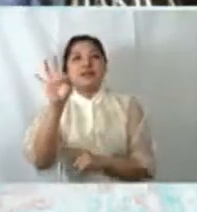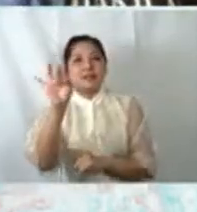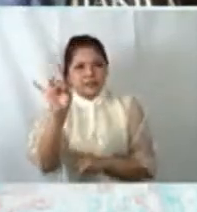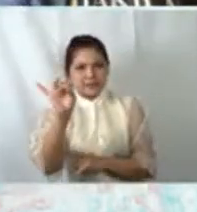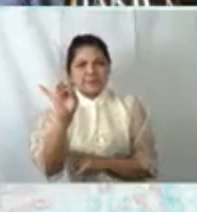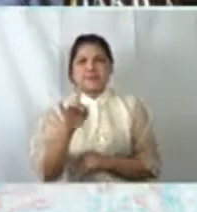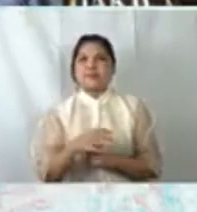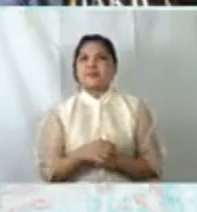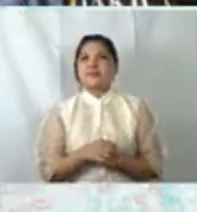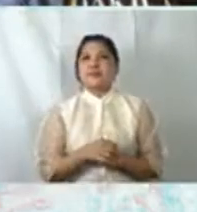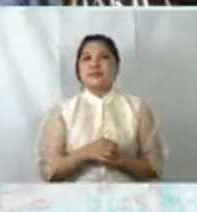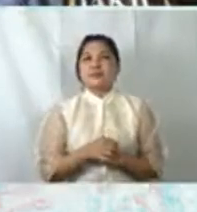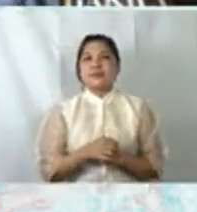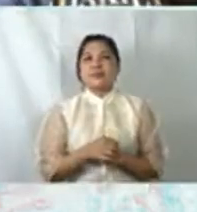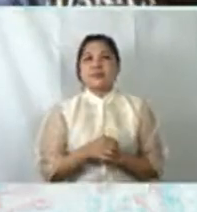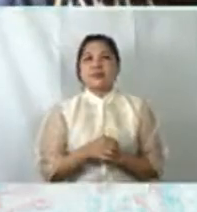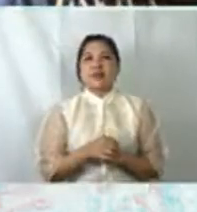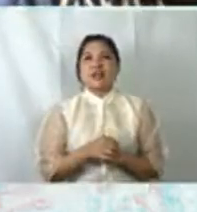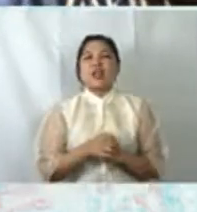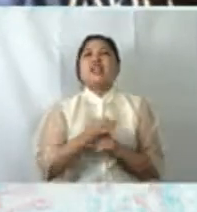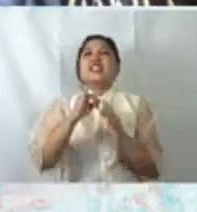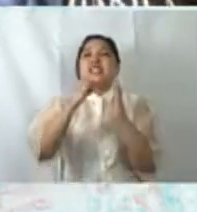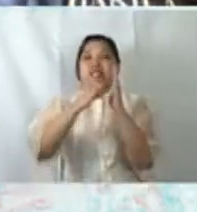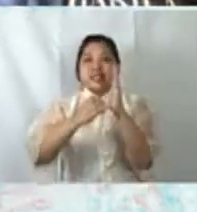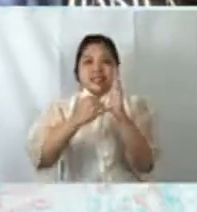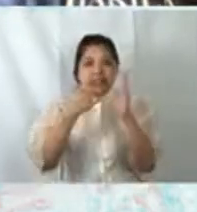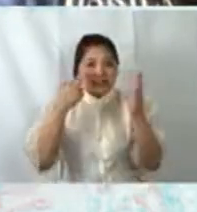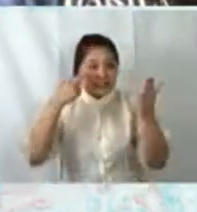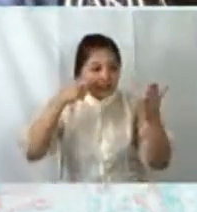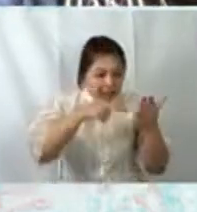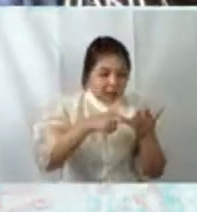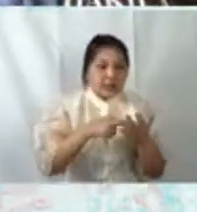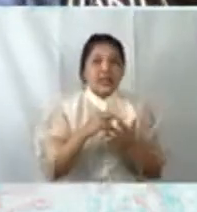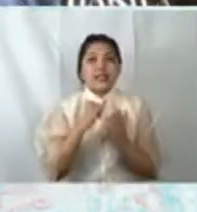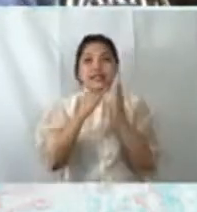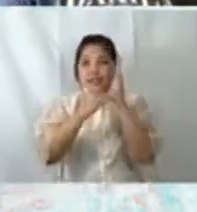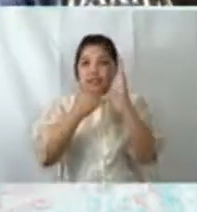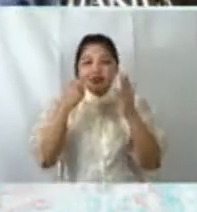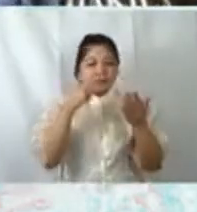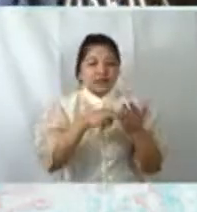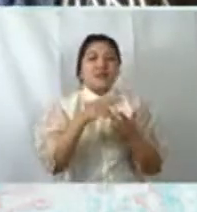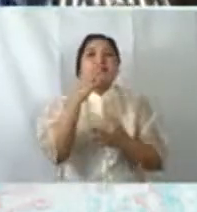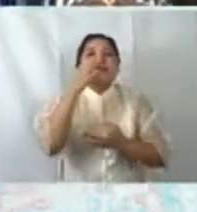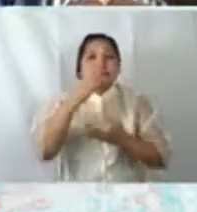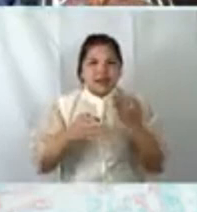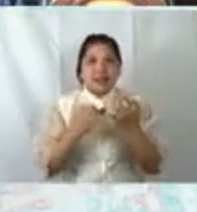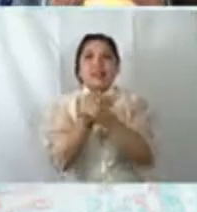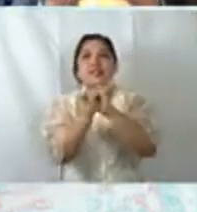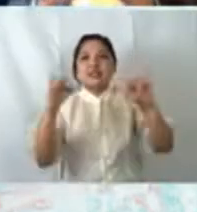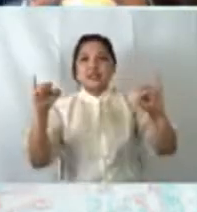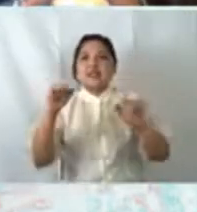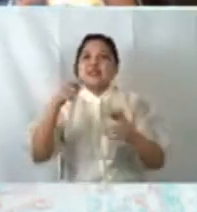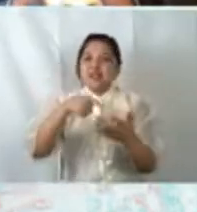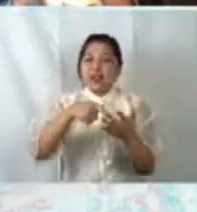June 12, 1898, and they just recognized finally that that independence was valid.